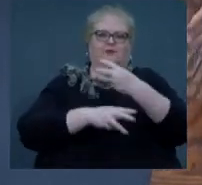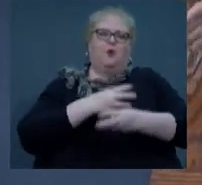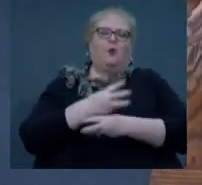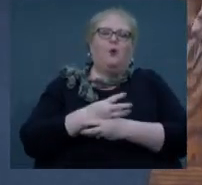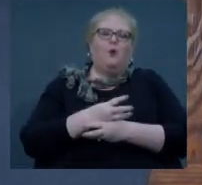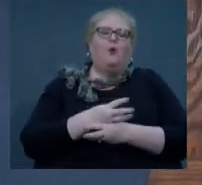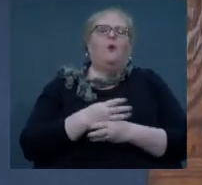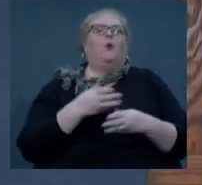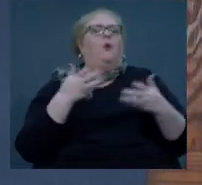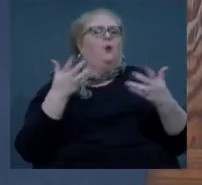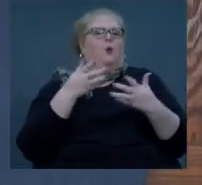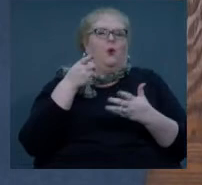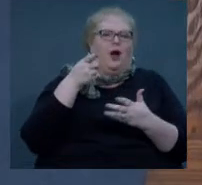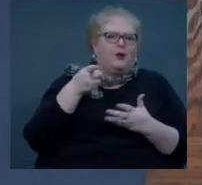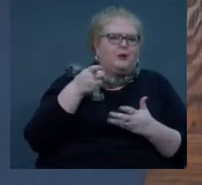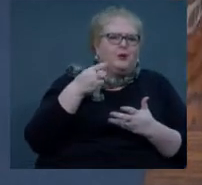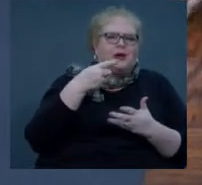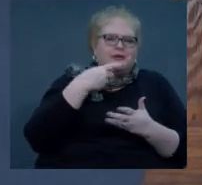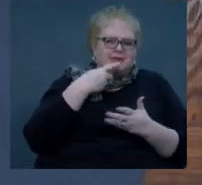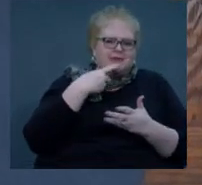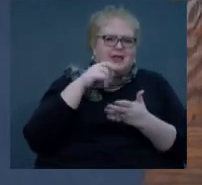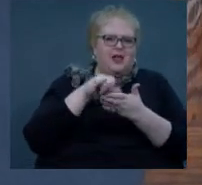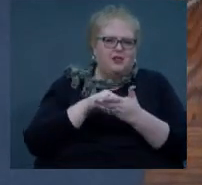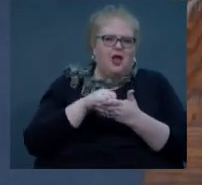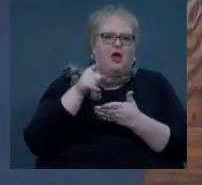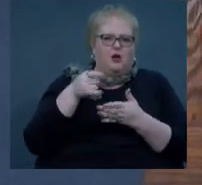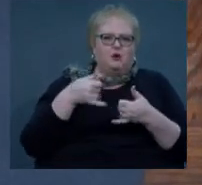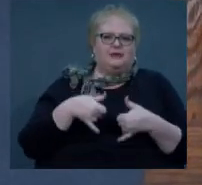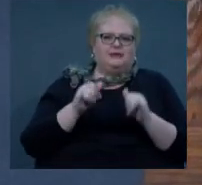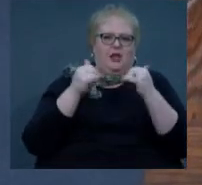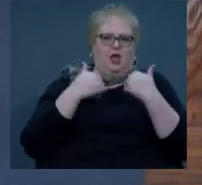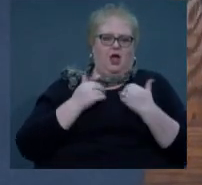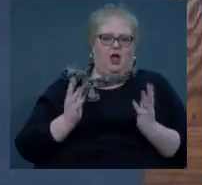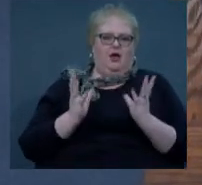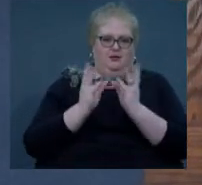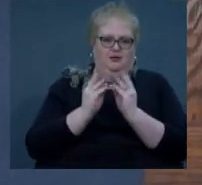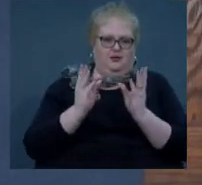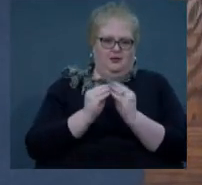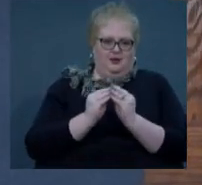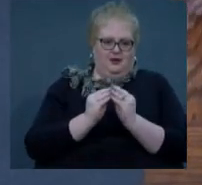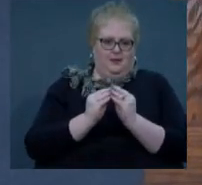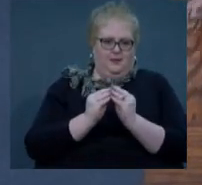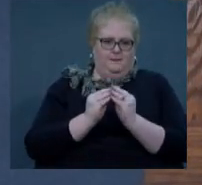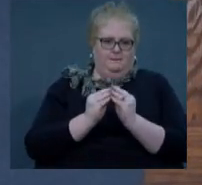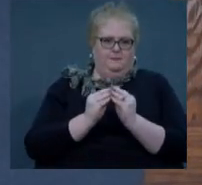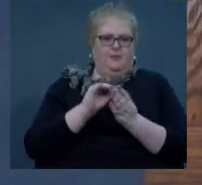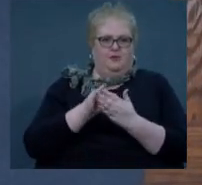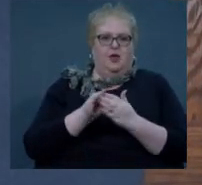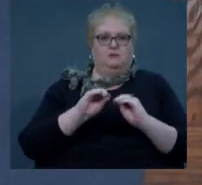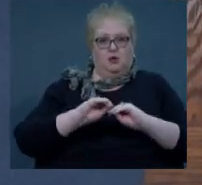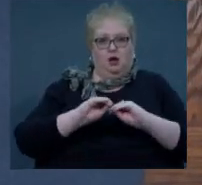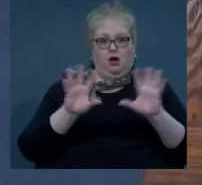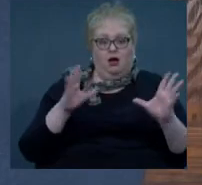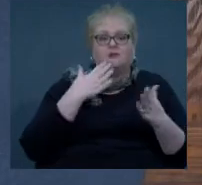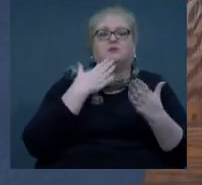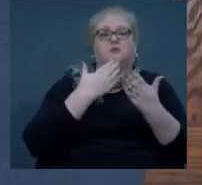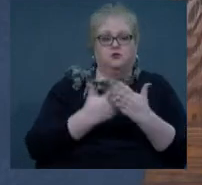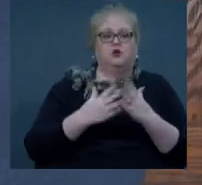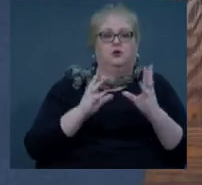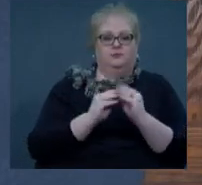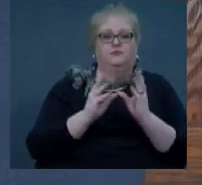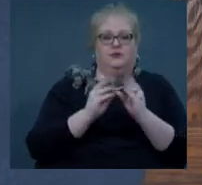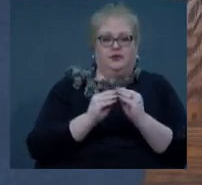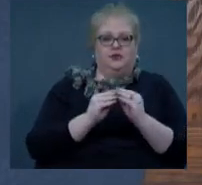What you are saying is you would still have this meeting, which is obviously a good meeting to have,